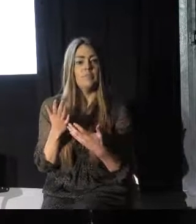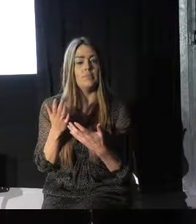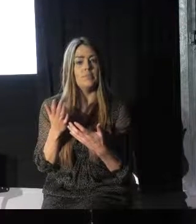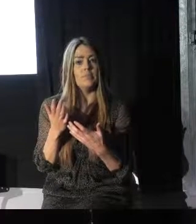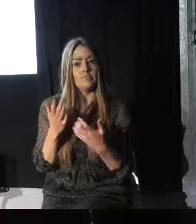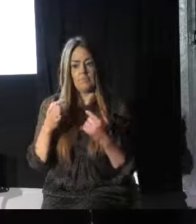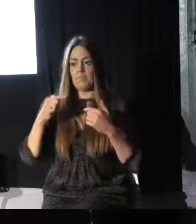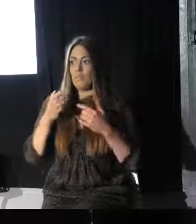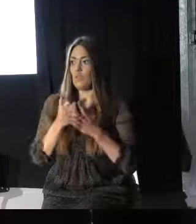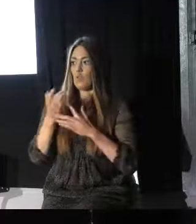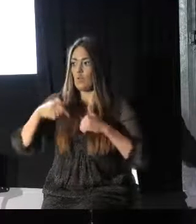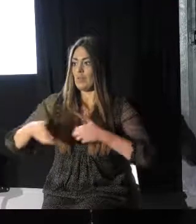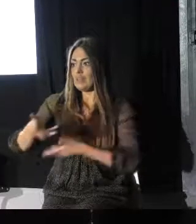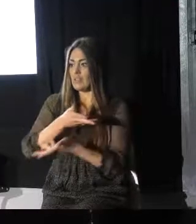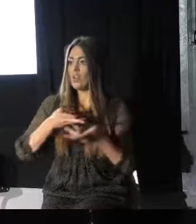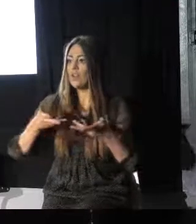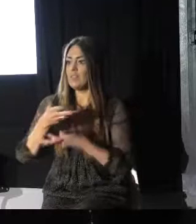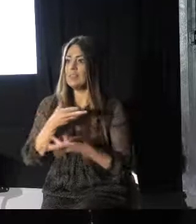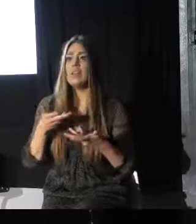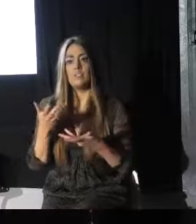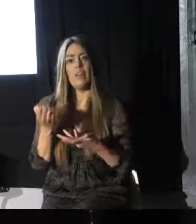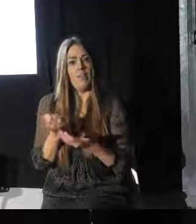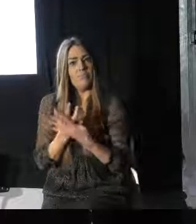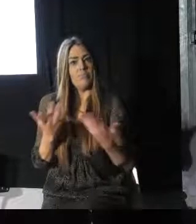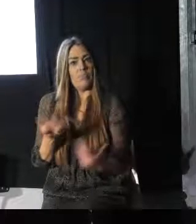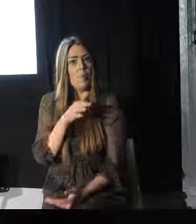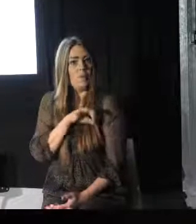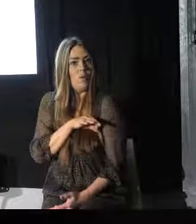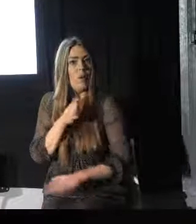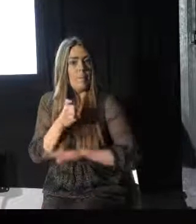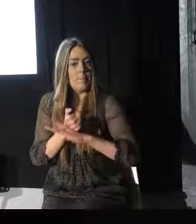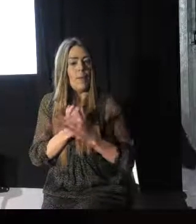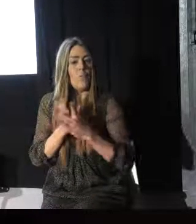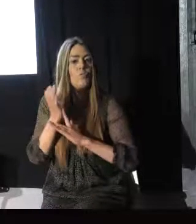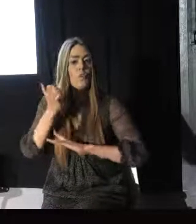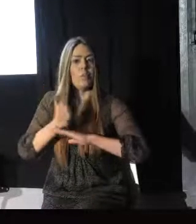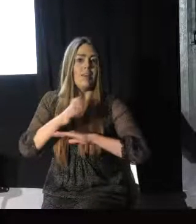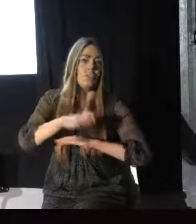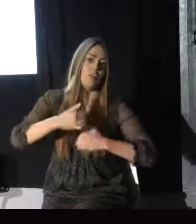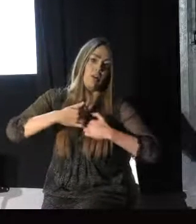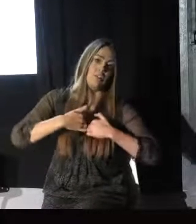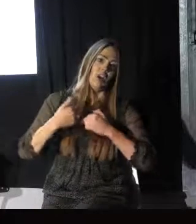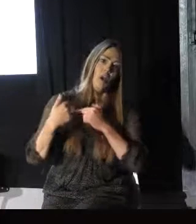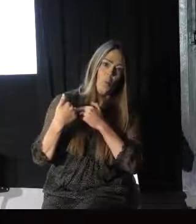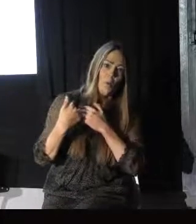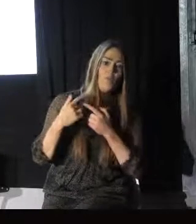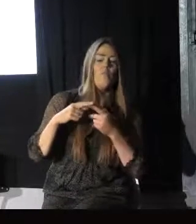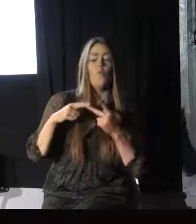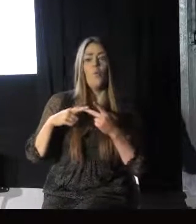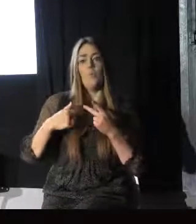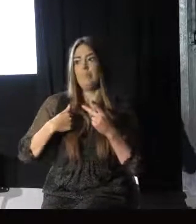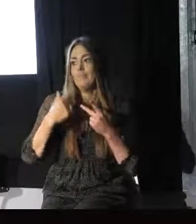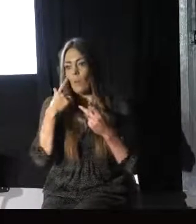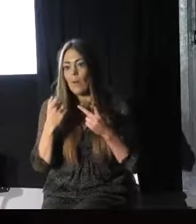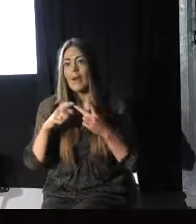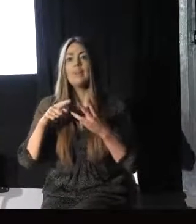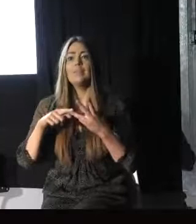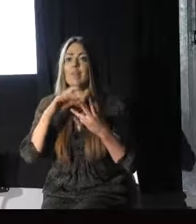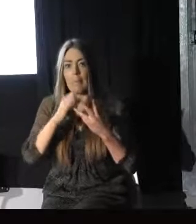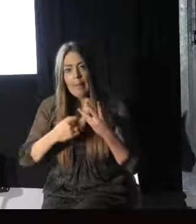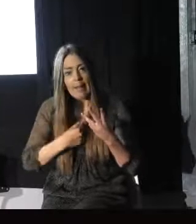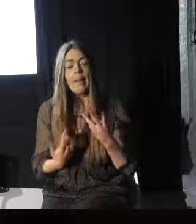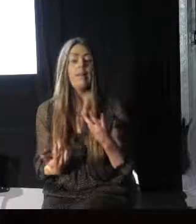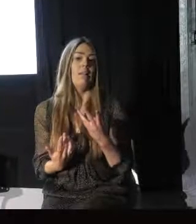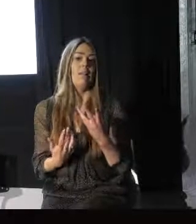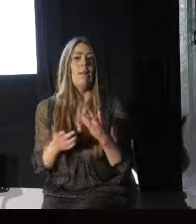In this conversation, I bring a lot of privilege based on the institution I work for, my whiteness, my maleness, all of that. But one